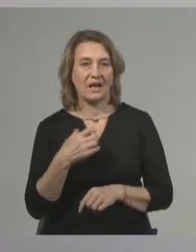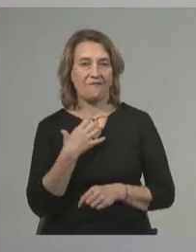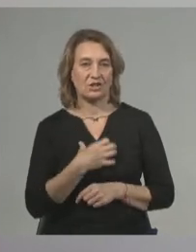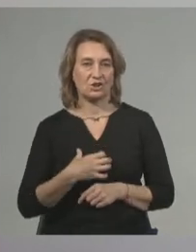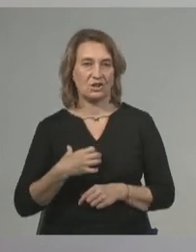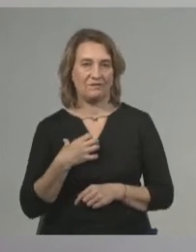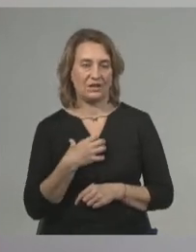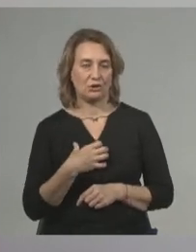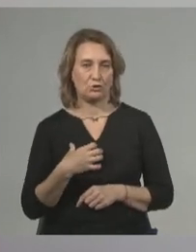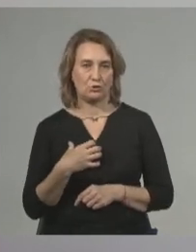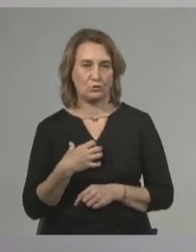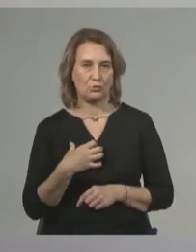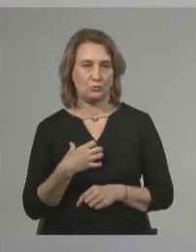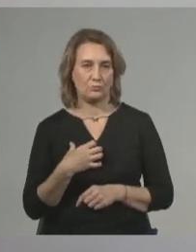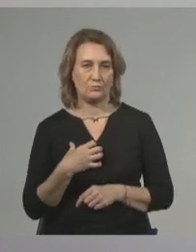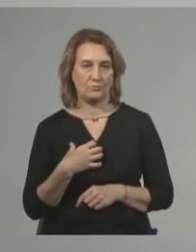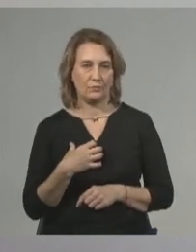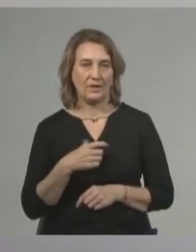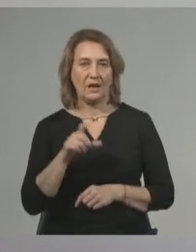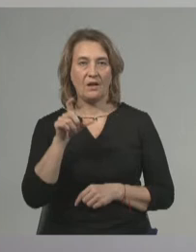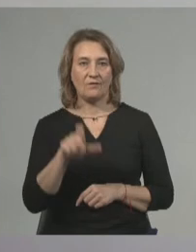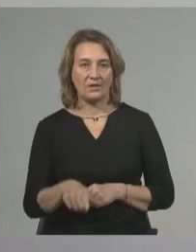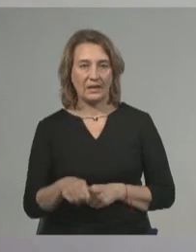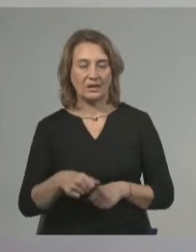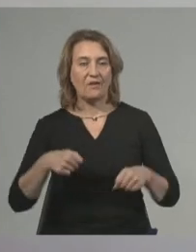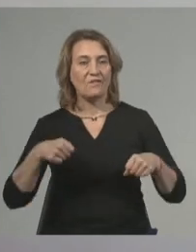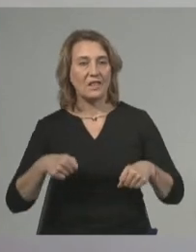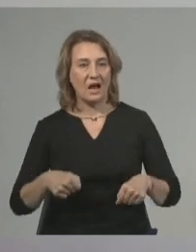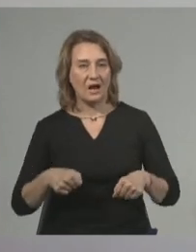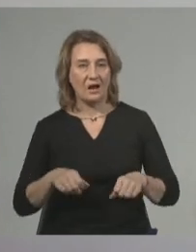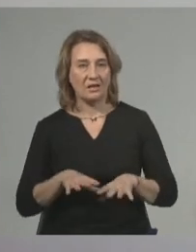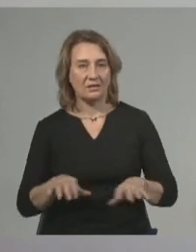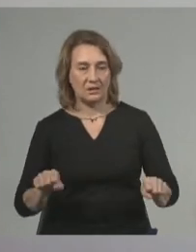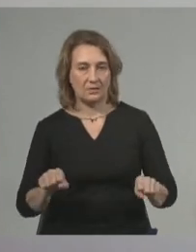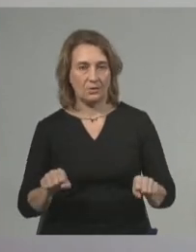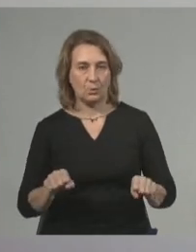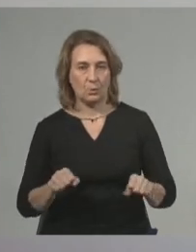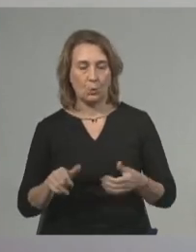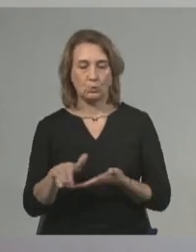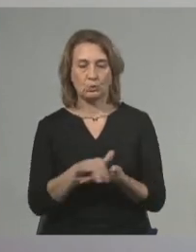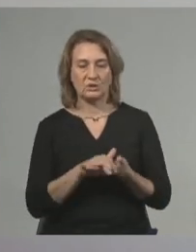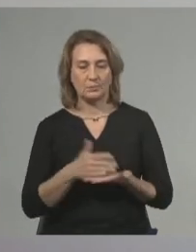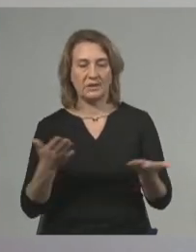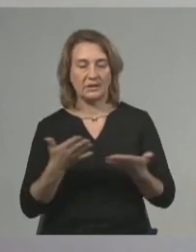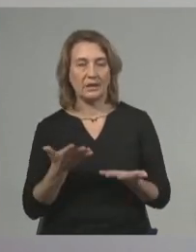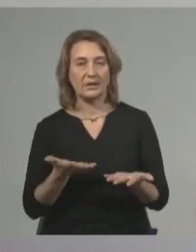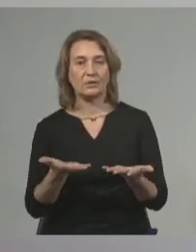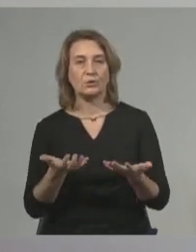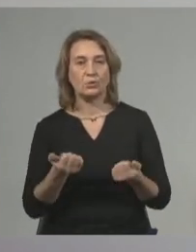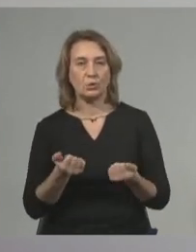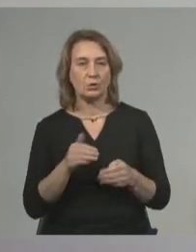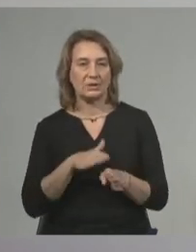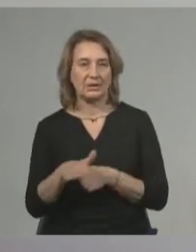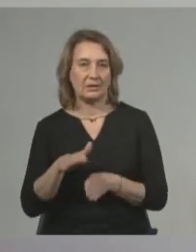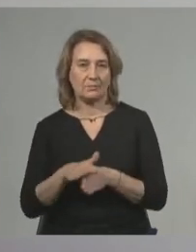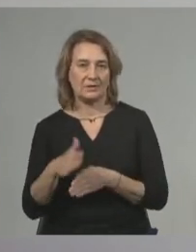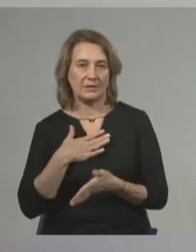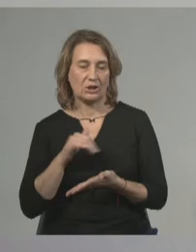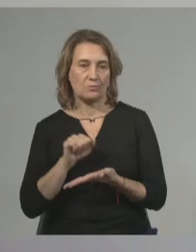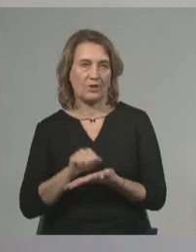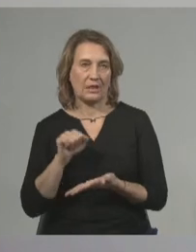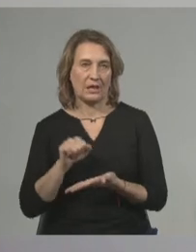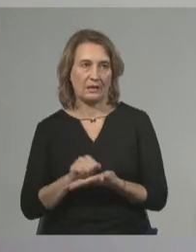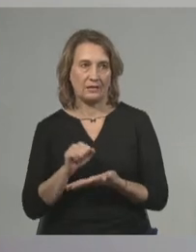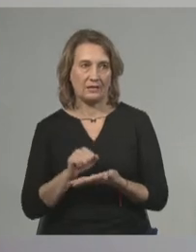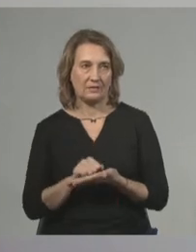in society we think that uh that's that has been our approach at confidencial and we don't have all the answers we we wouldn't say we've